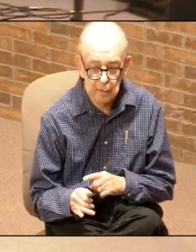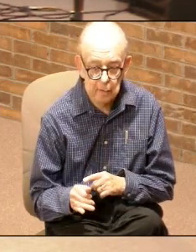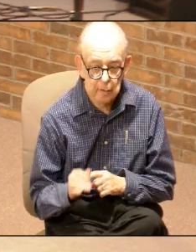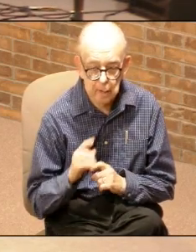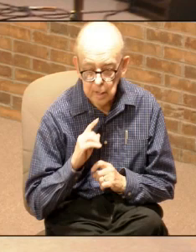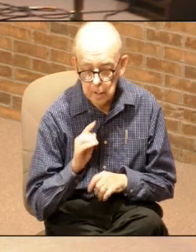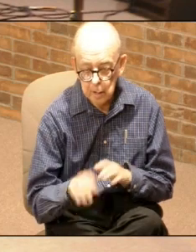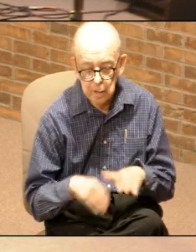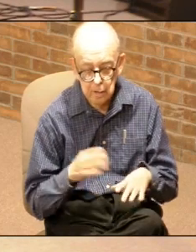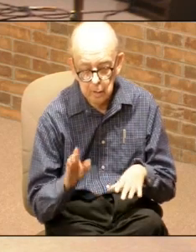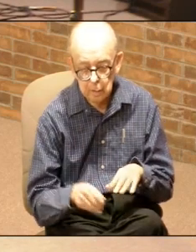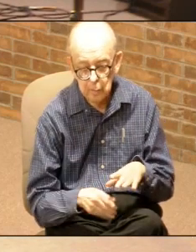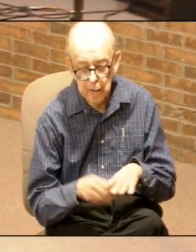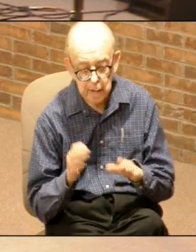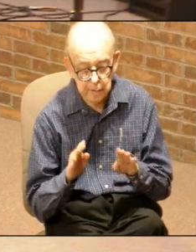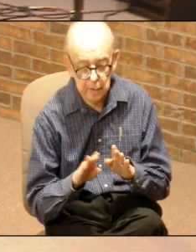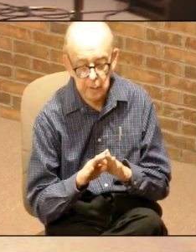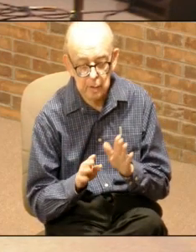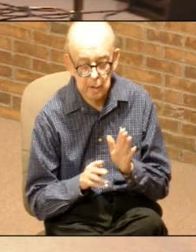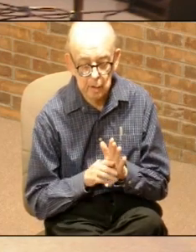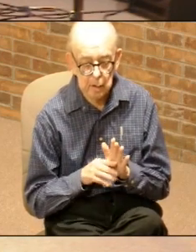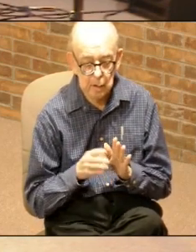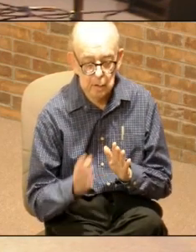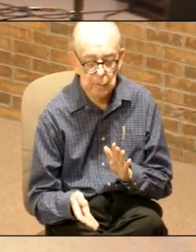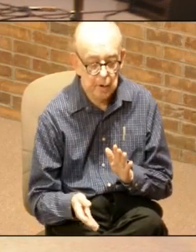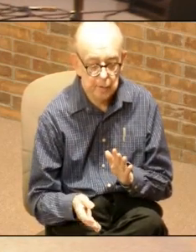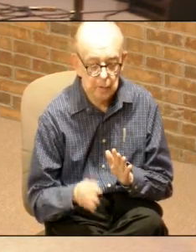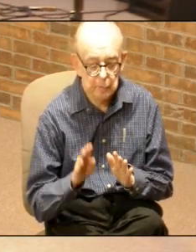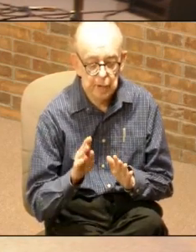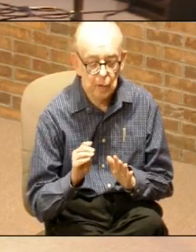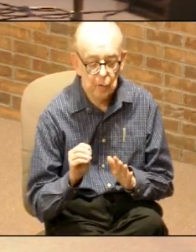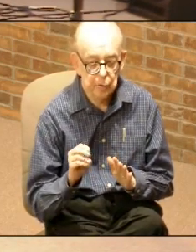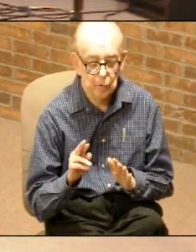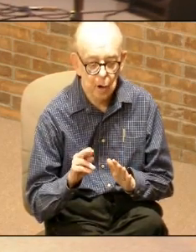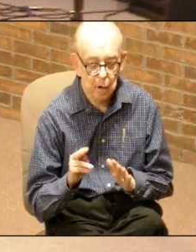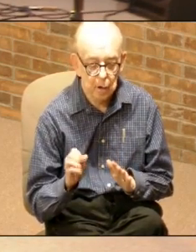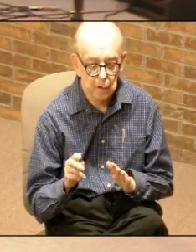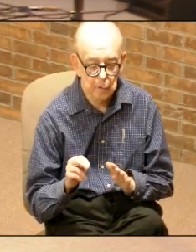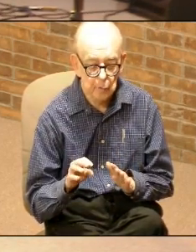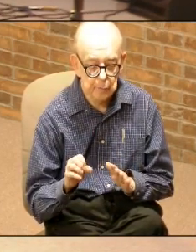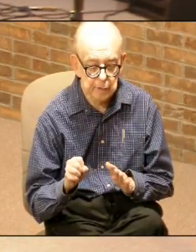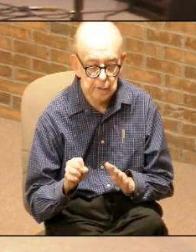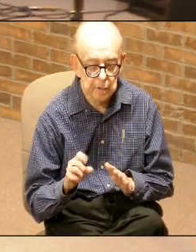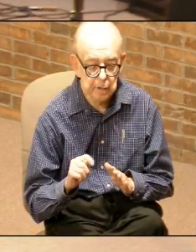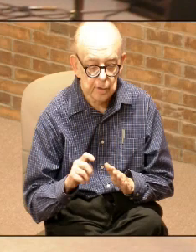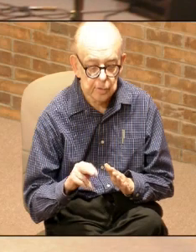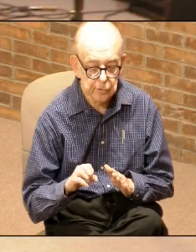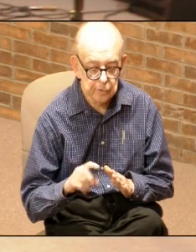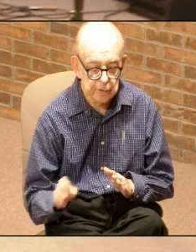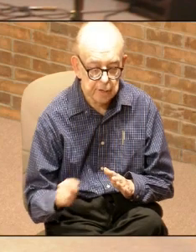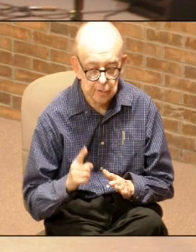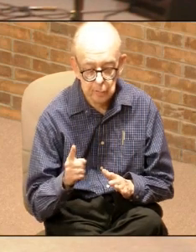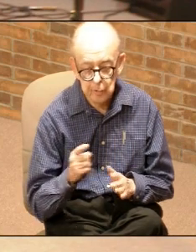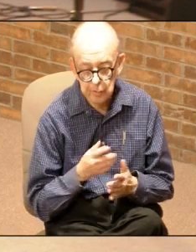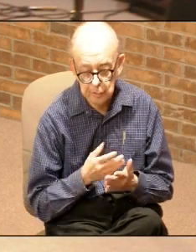could actually walk out the back of it, and you were right there on Bourbon Street. Now, Bourbon Street is one of